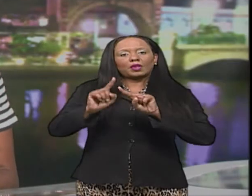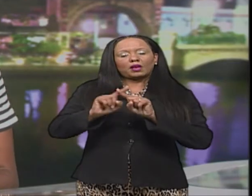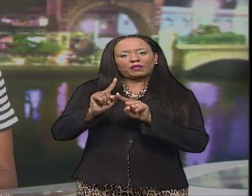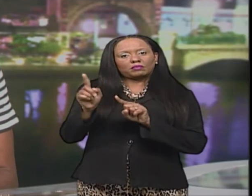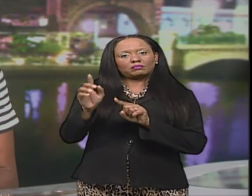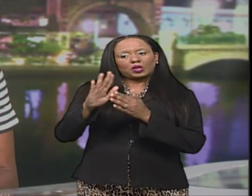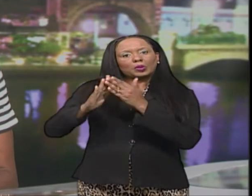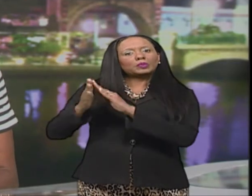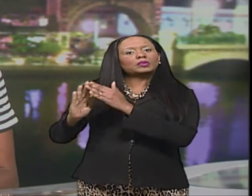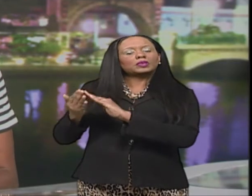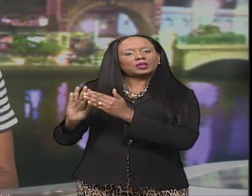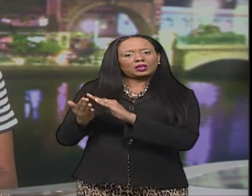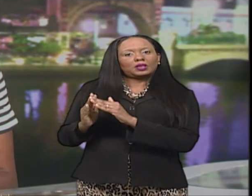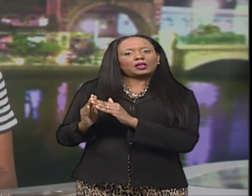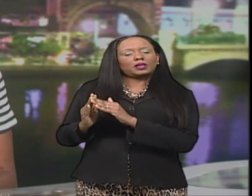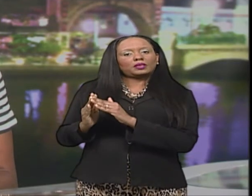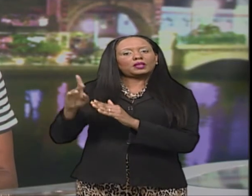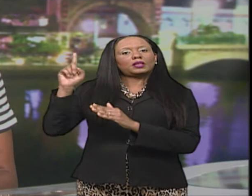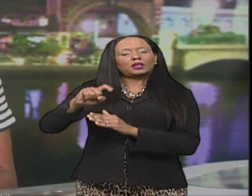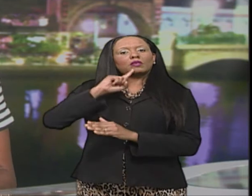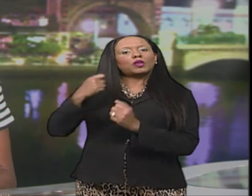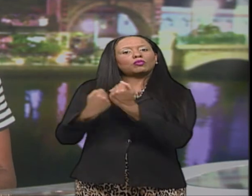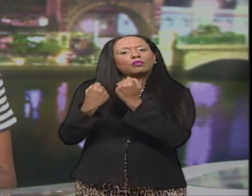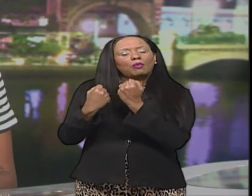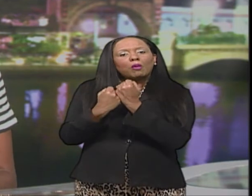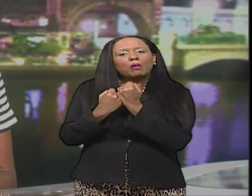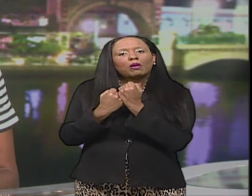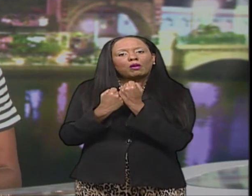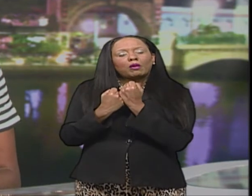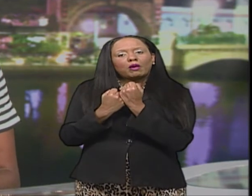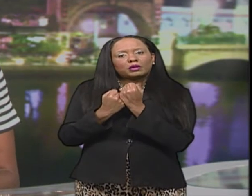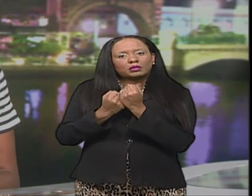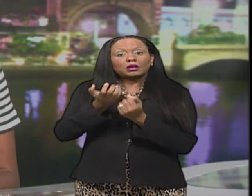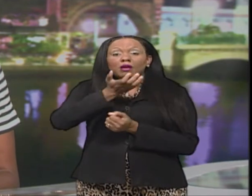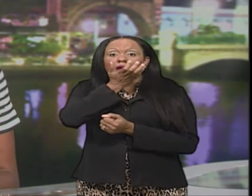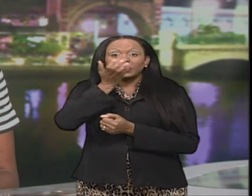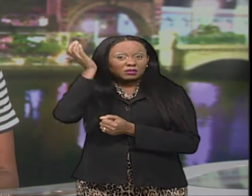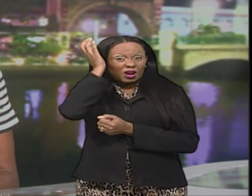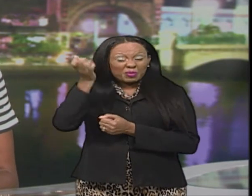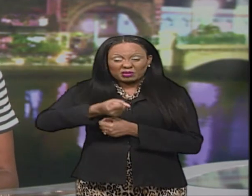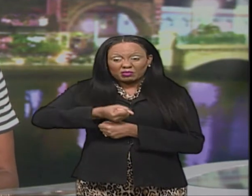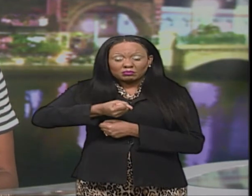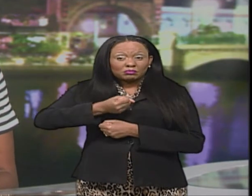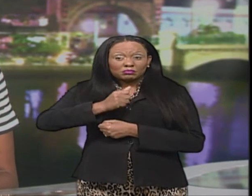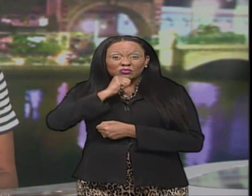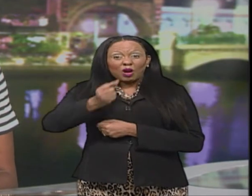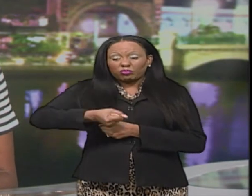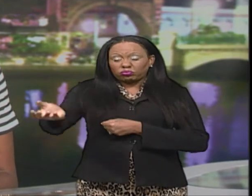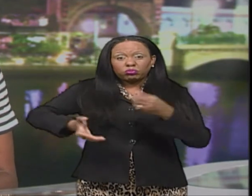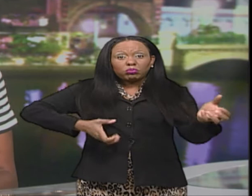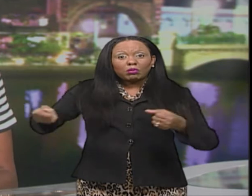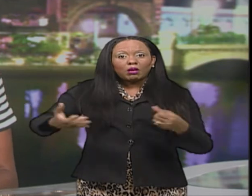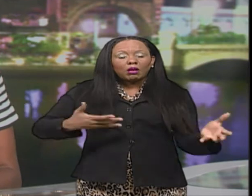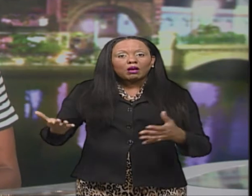Communities are being urged to join the fight against poor garbage disposal in Barbados. This from DLP candidate for St. Michael's Southeast,